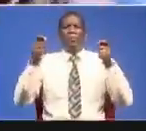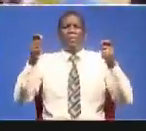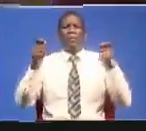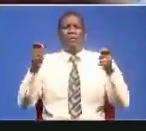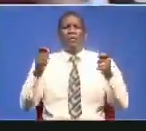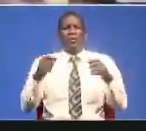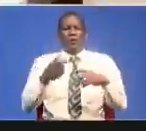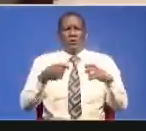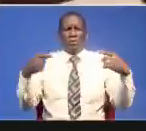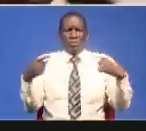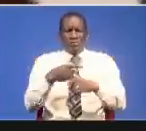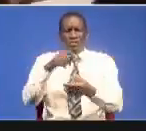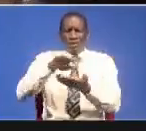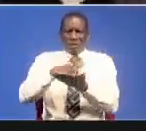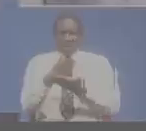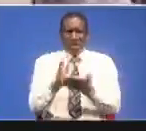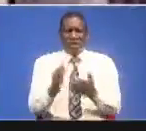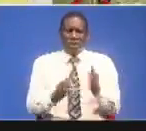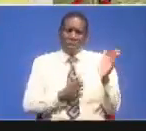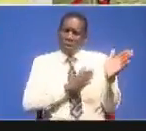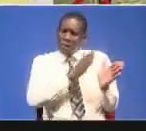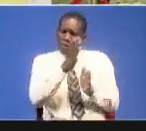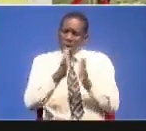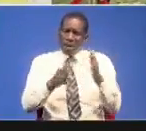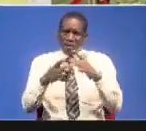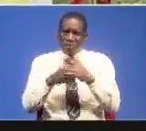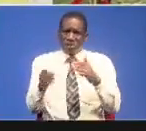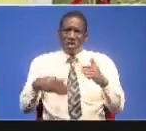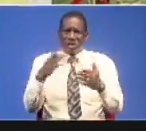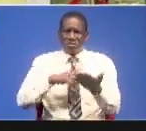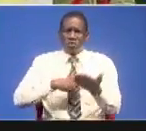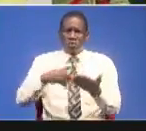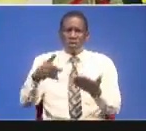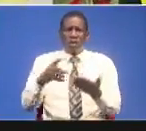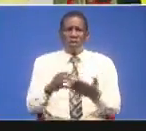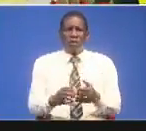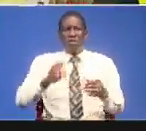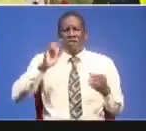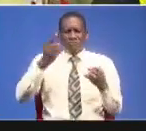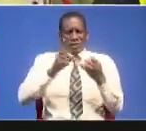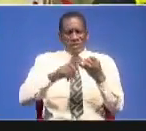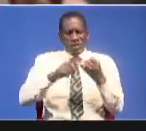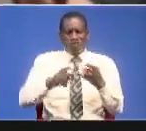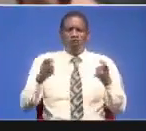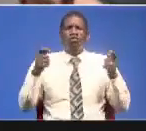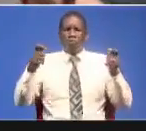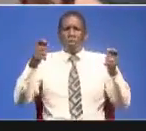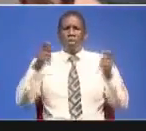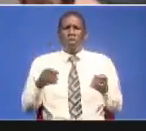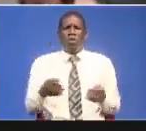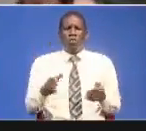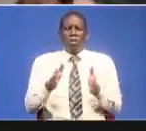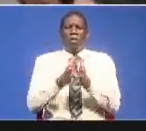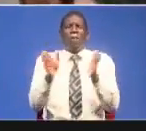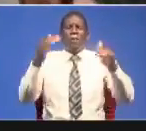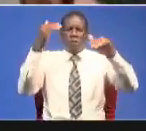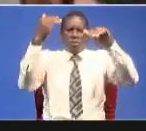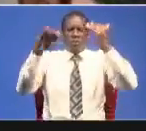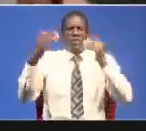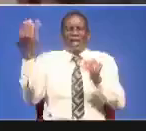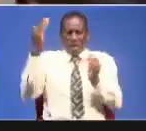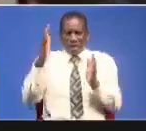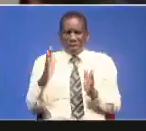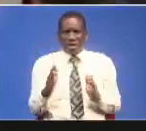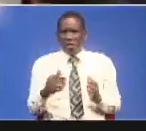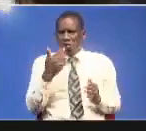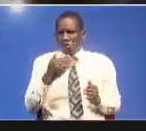industrial action from different sectors planned to begin next week. First on the streets will be public